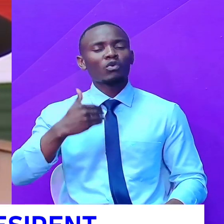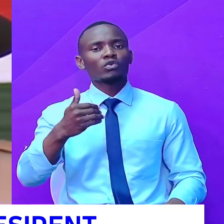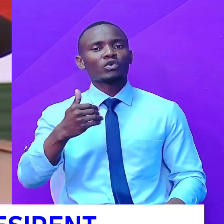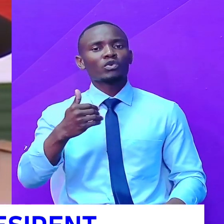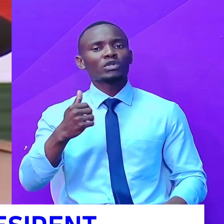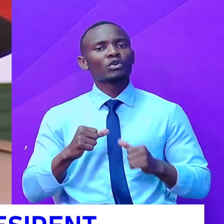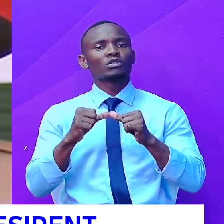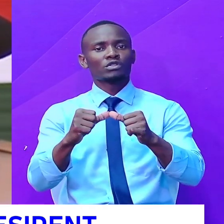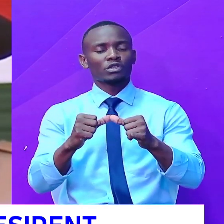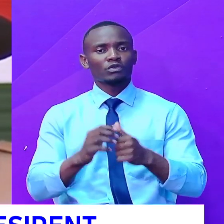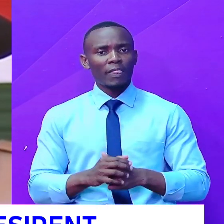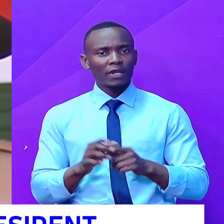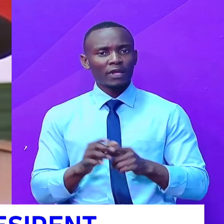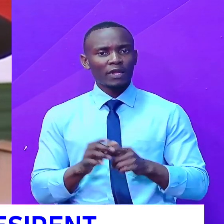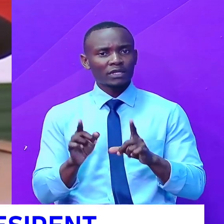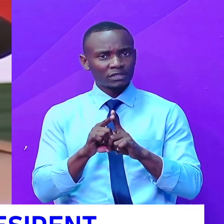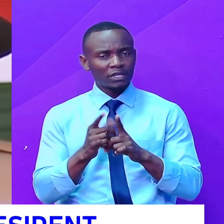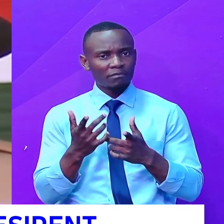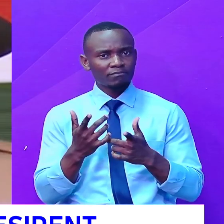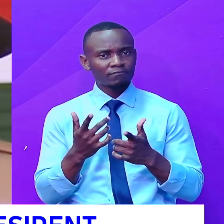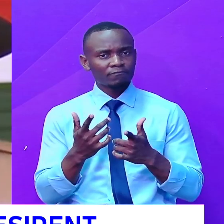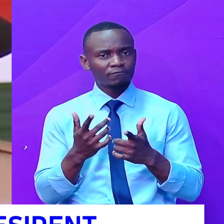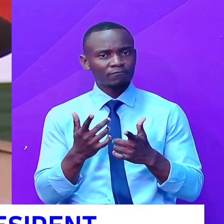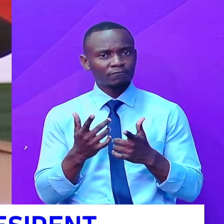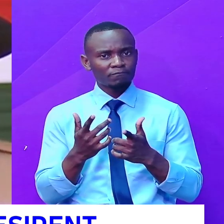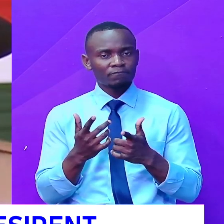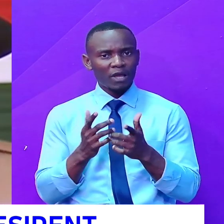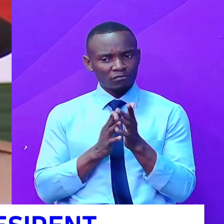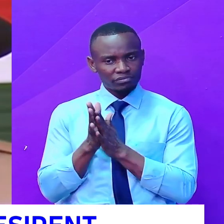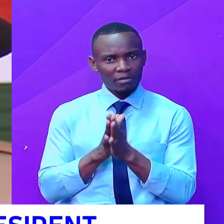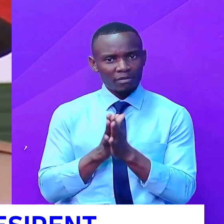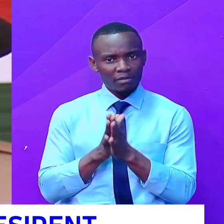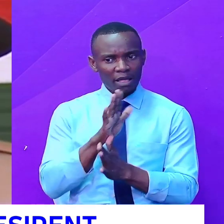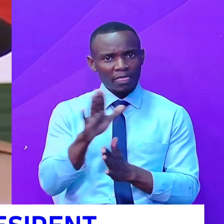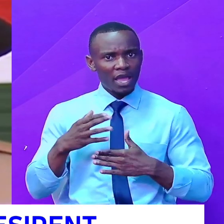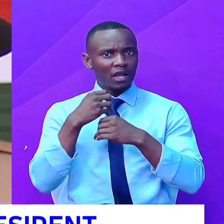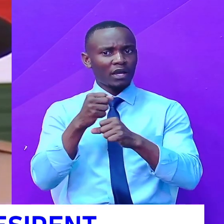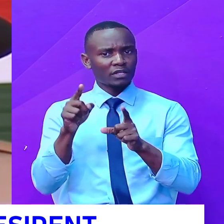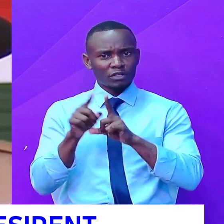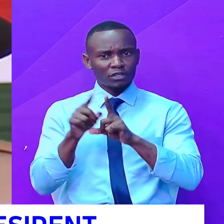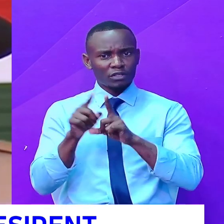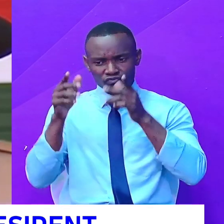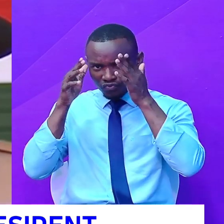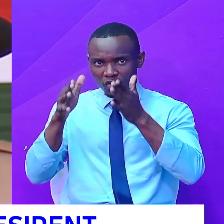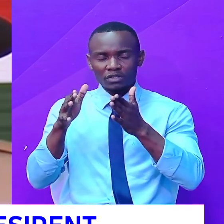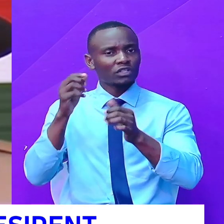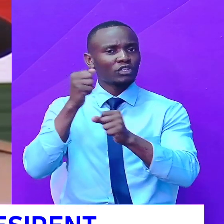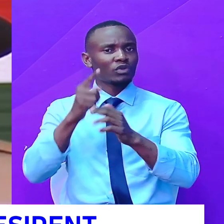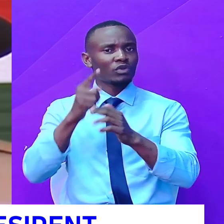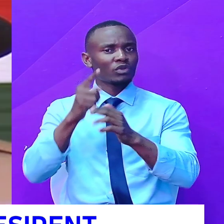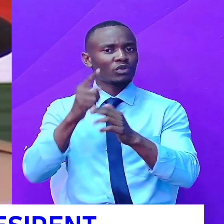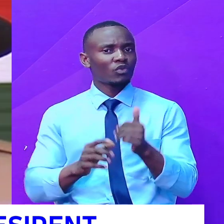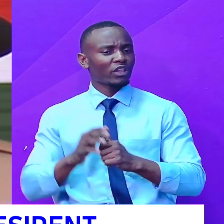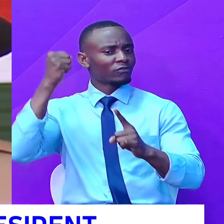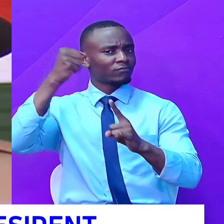I'd admire their courage and determination in the anti-colonial resistance. With their